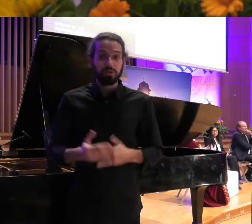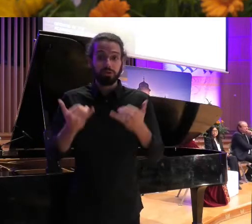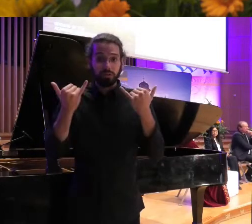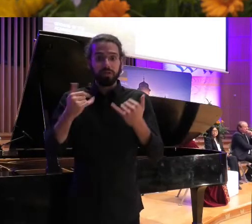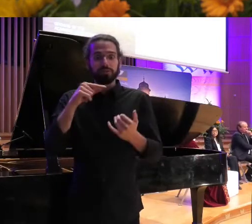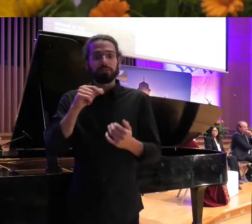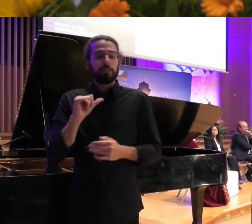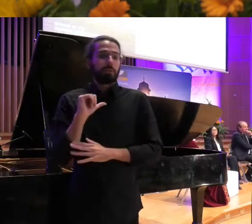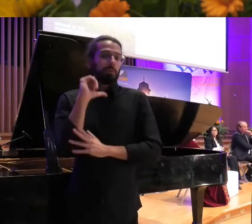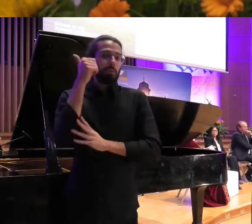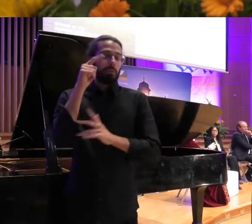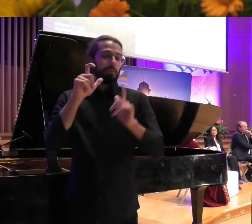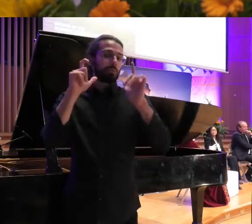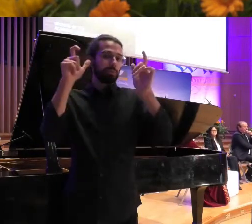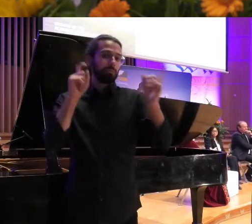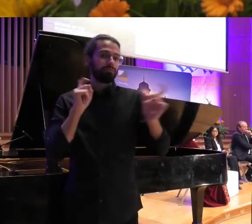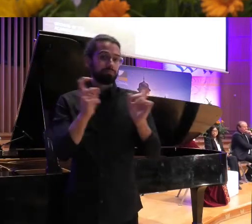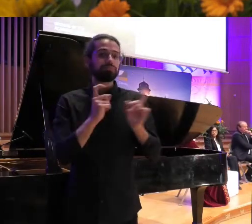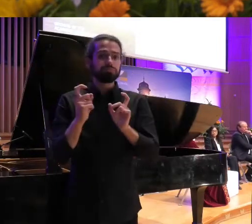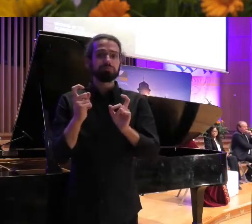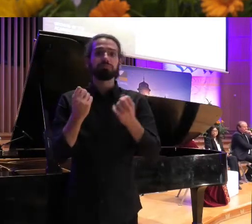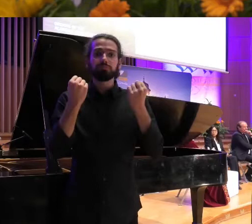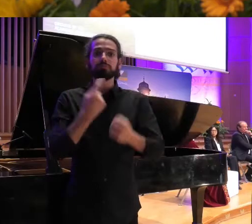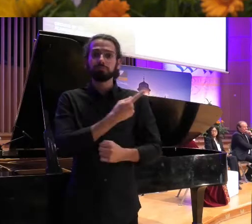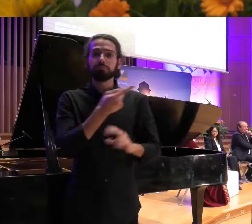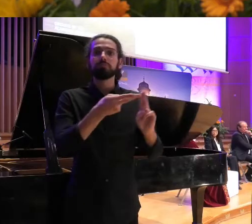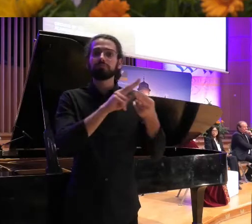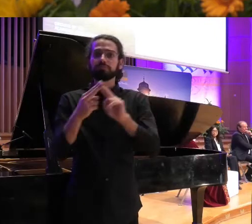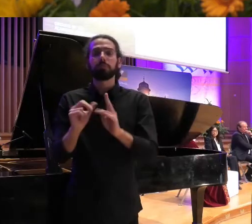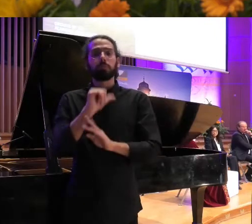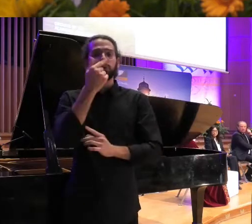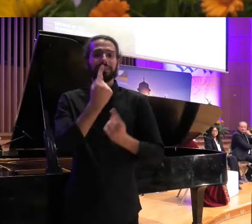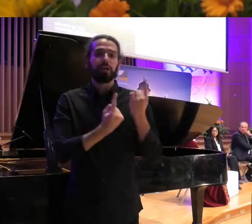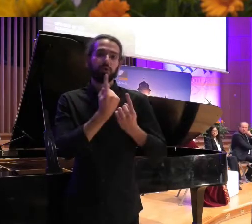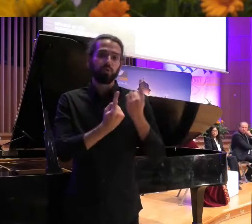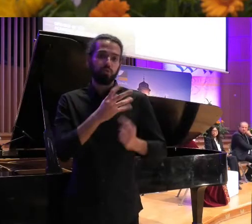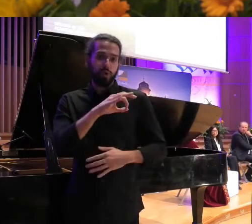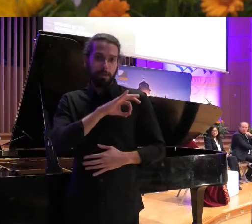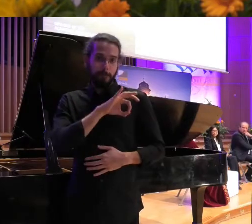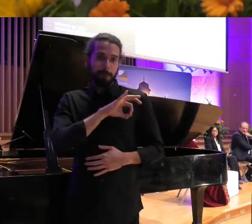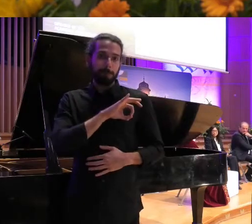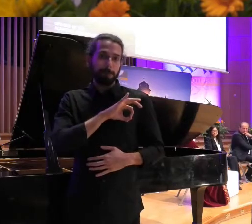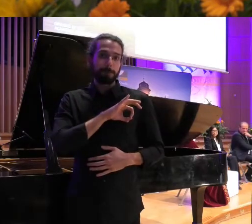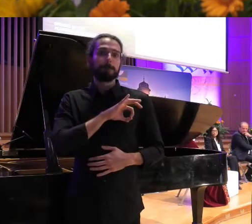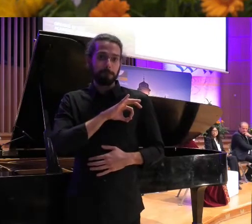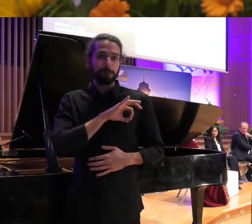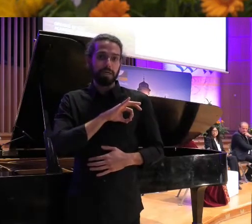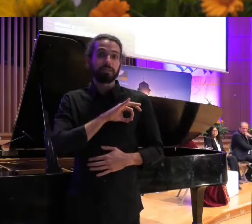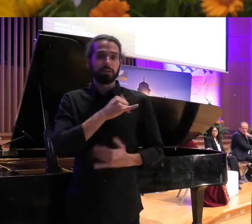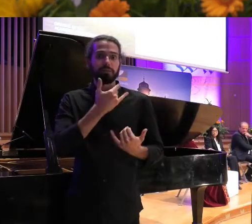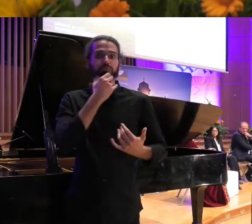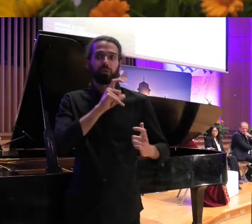object of discussion, and many parties, in particular the Green Party, of course, has basically raised